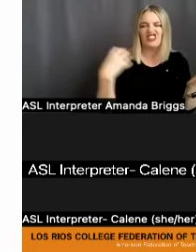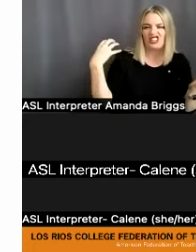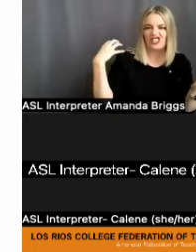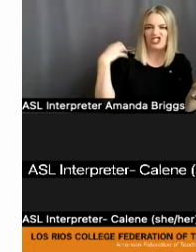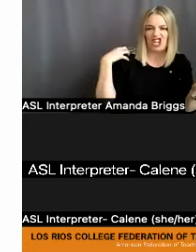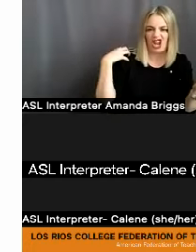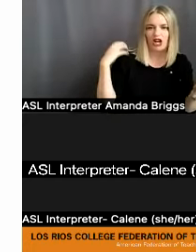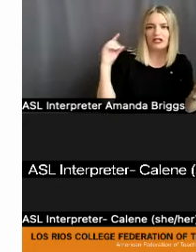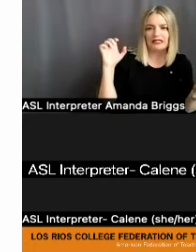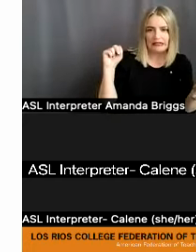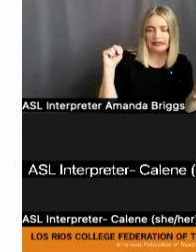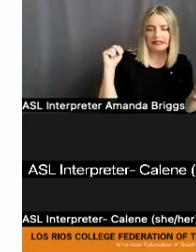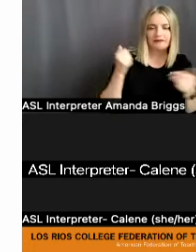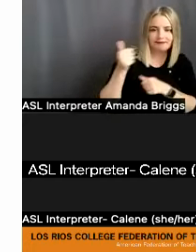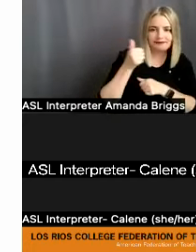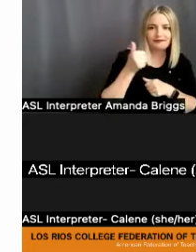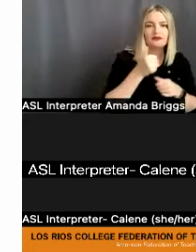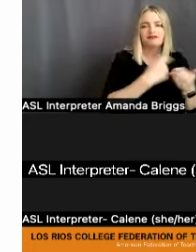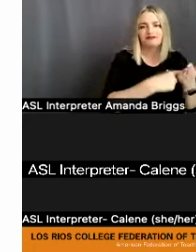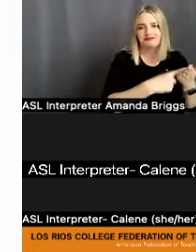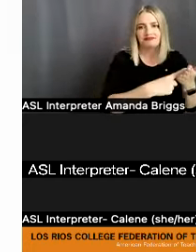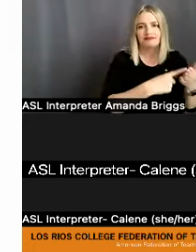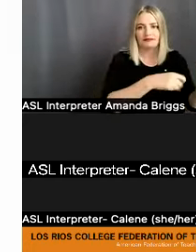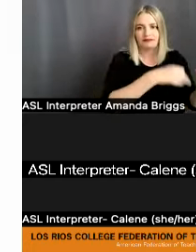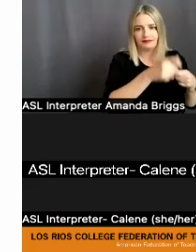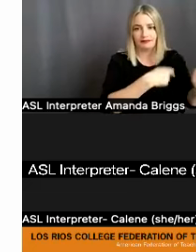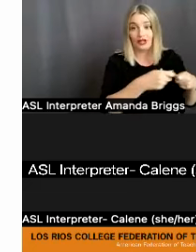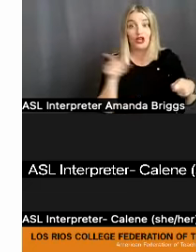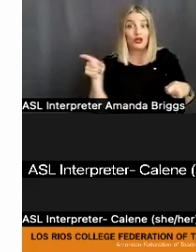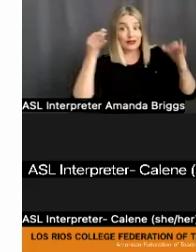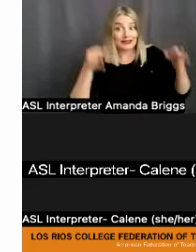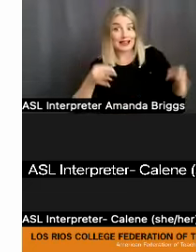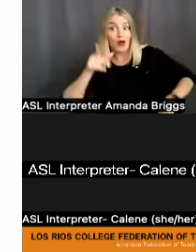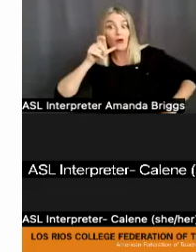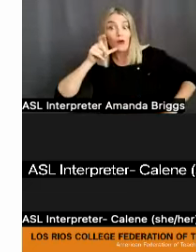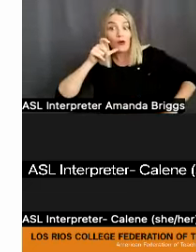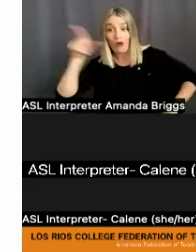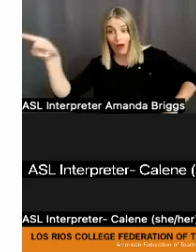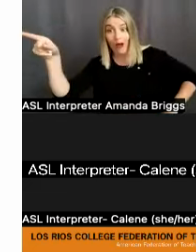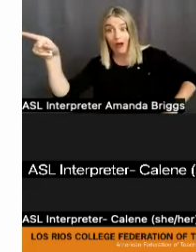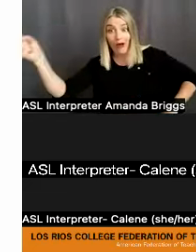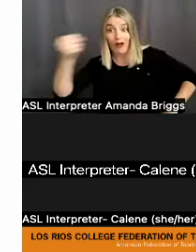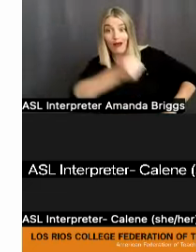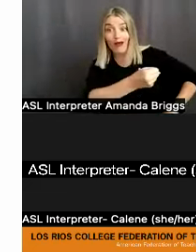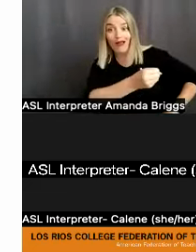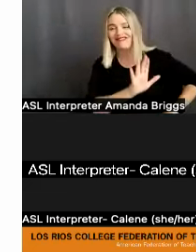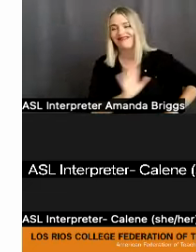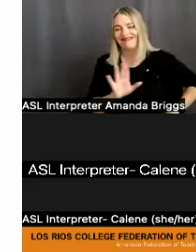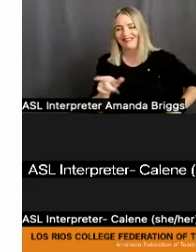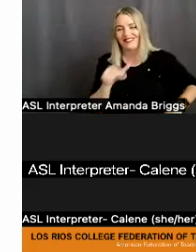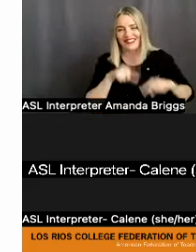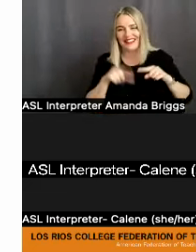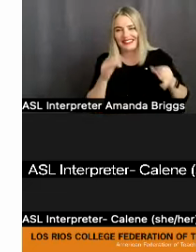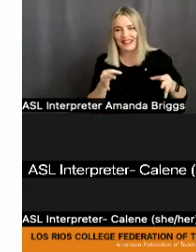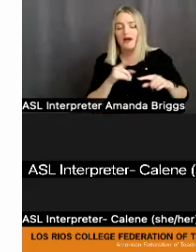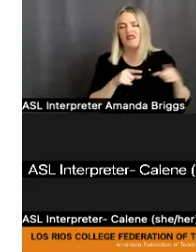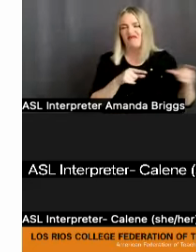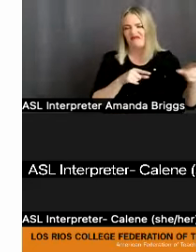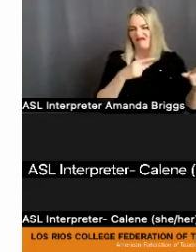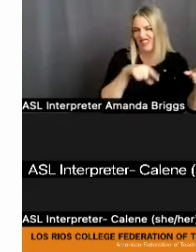replace the individual. You're not going to have a choice as to who that person is. But you can but we have allowed for somebody